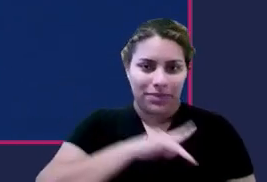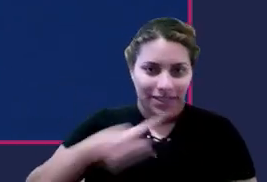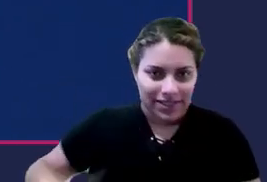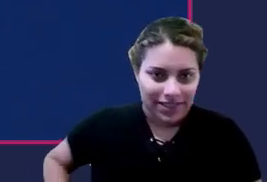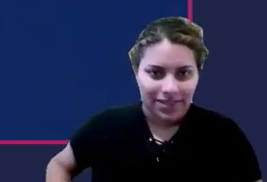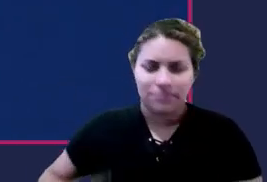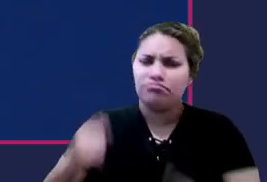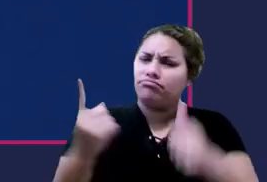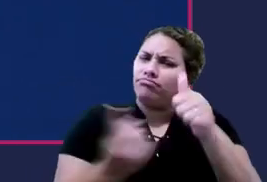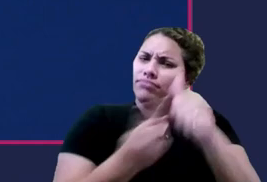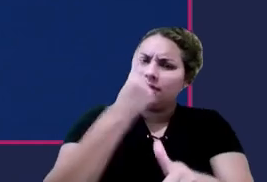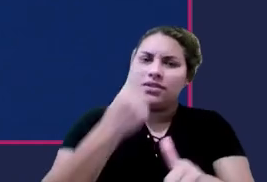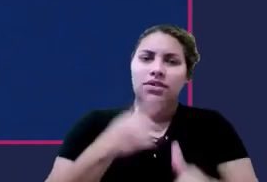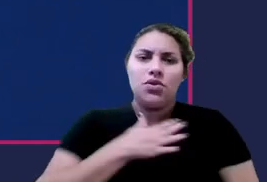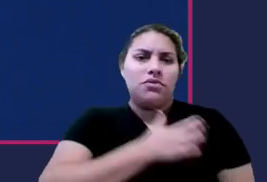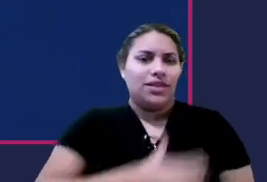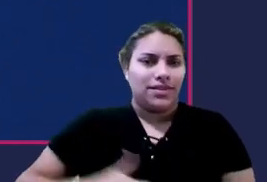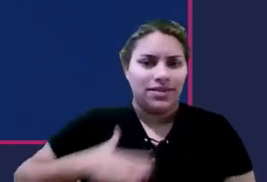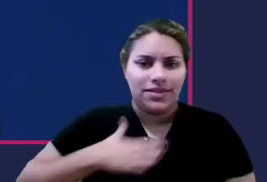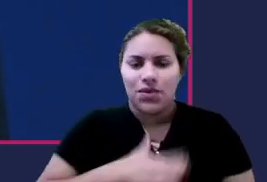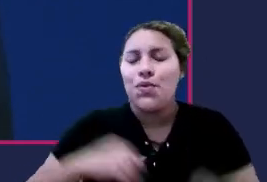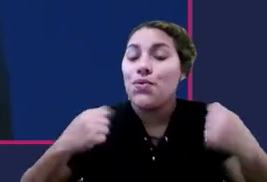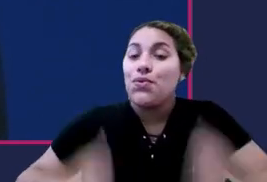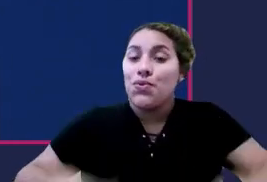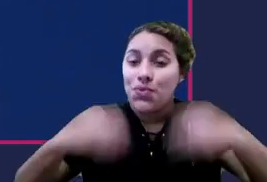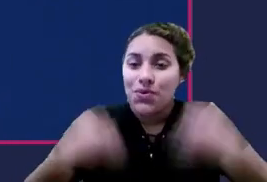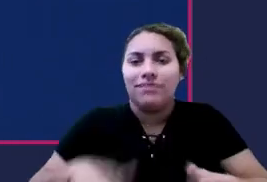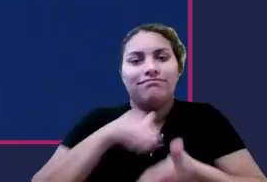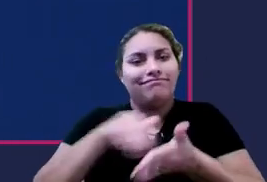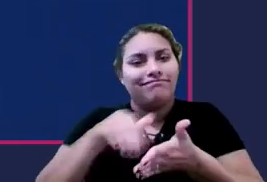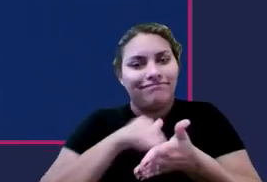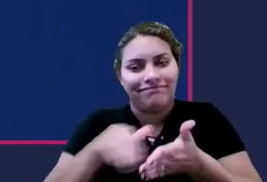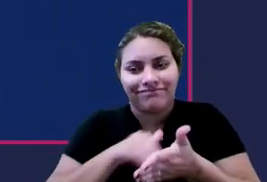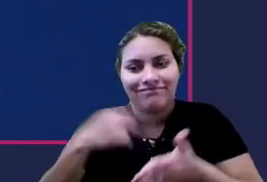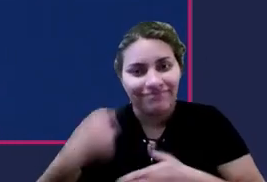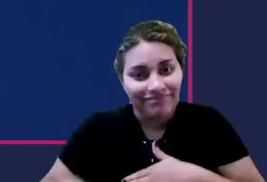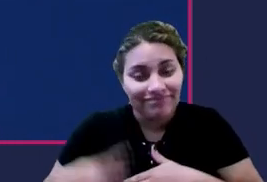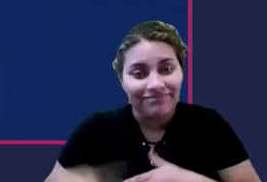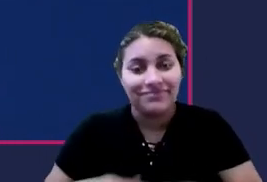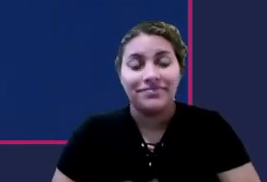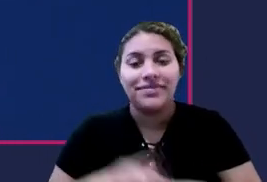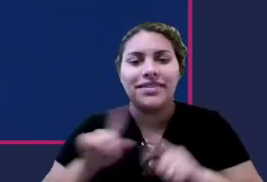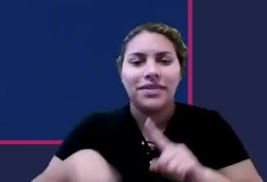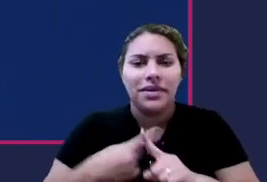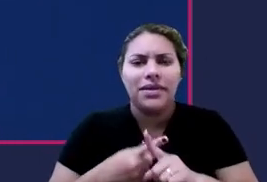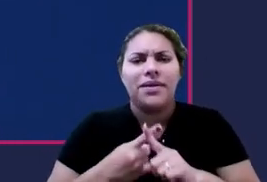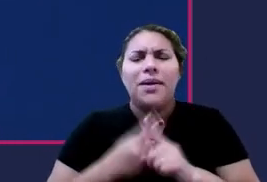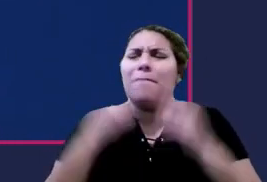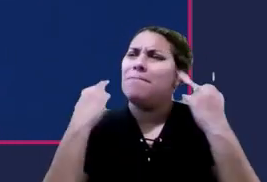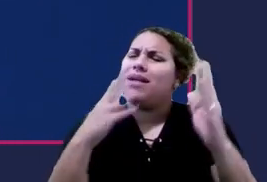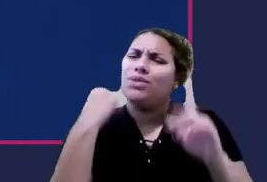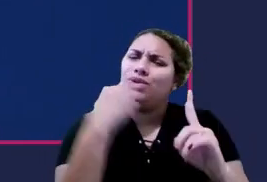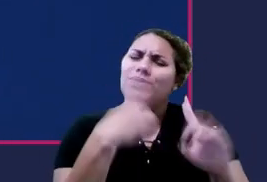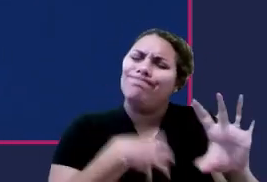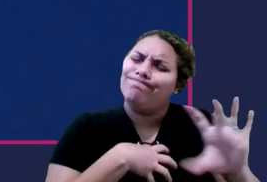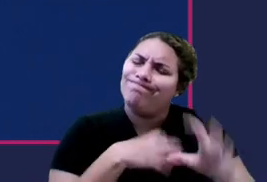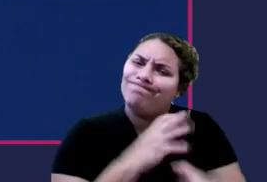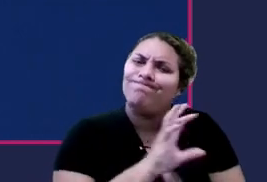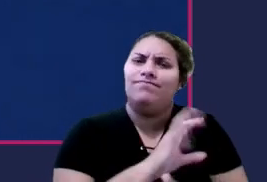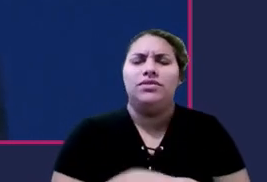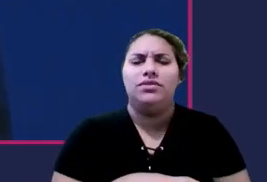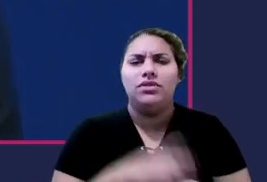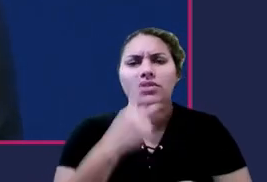Tony, all the authorities. It's a pleasure to represent the Secretariat, and thank you for